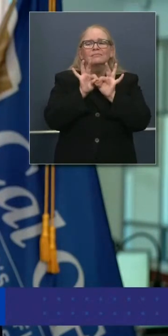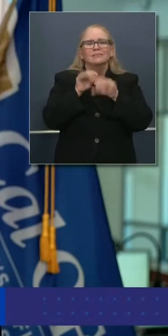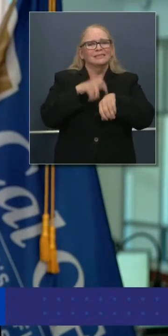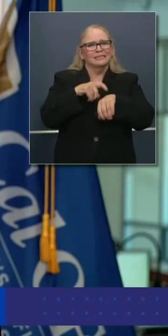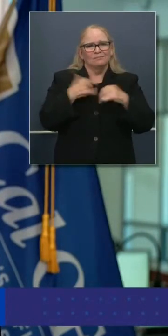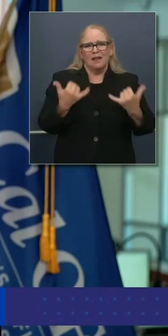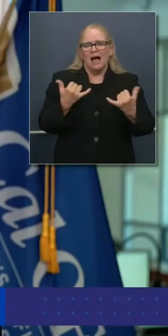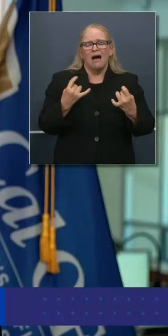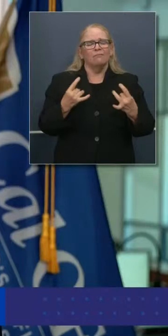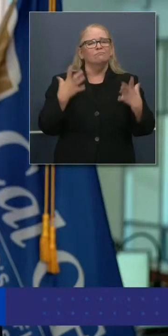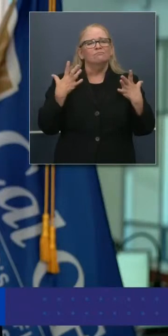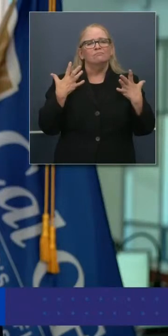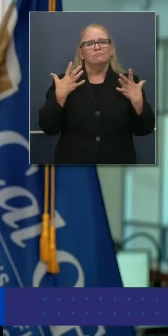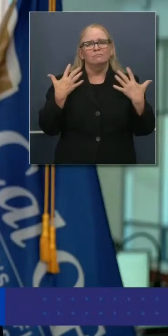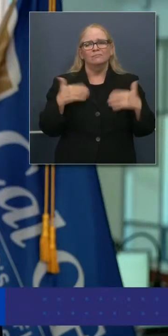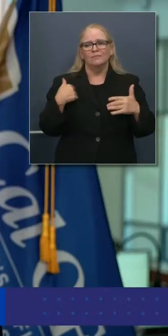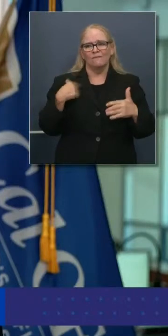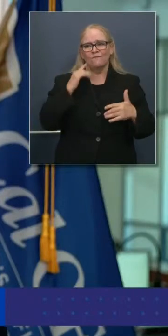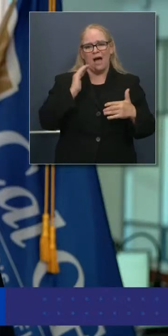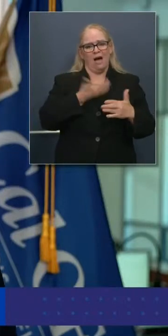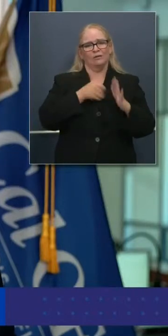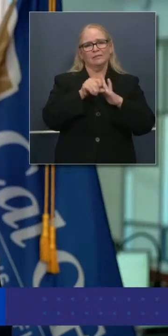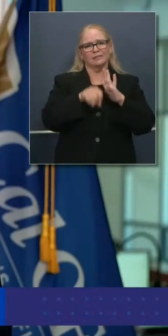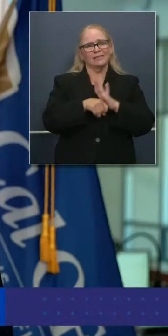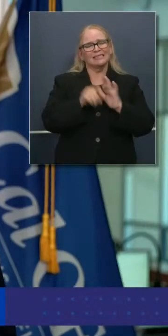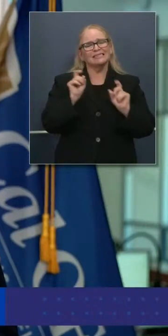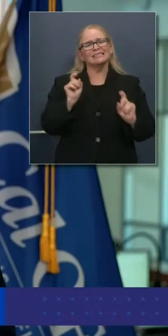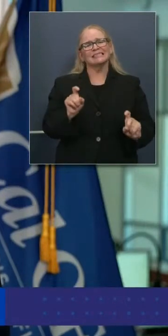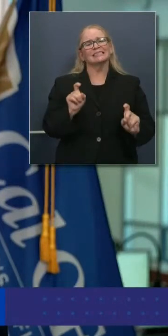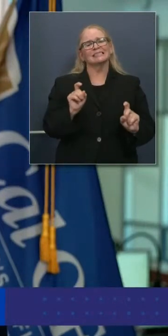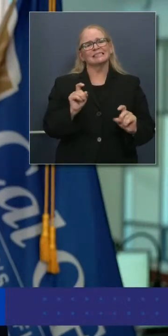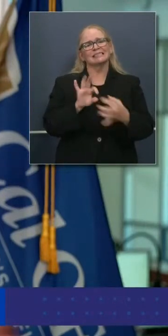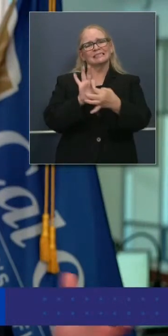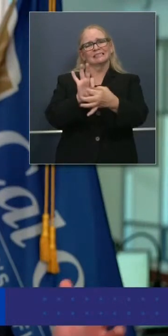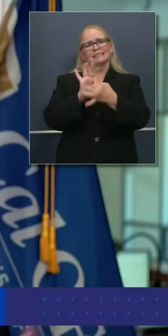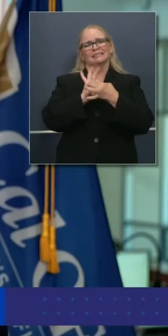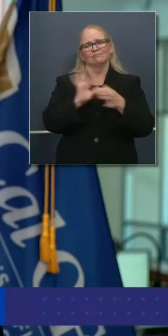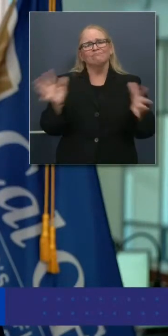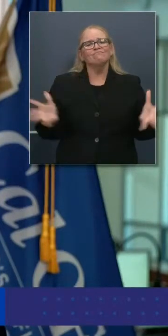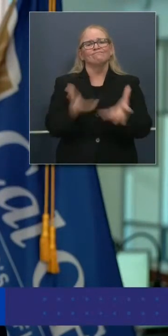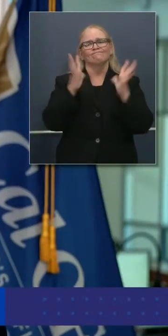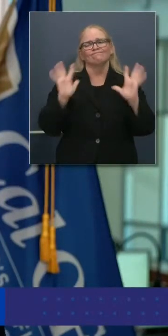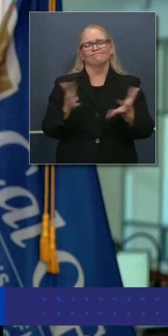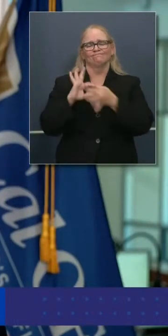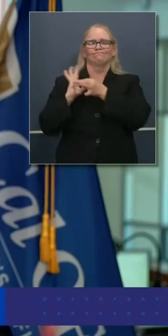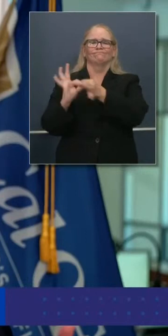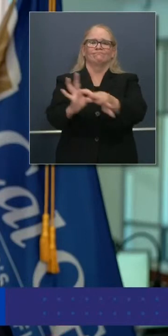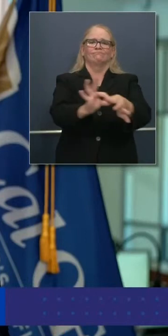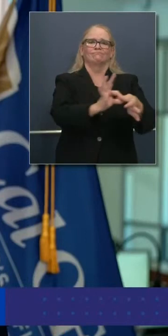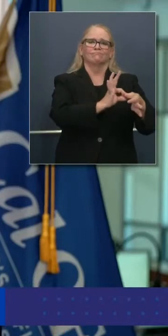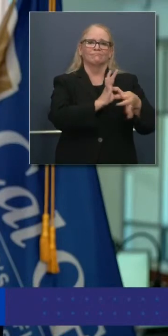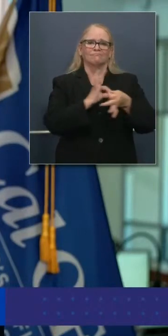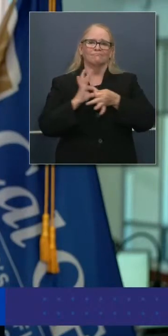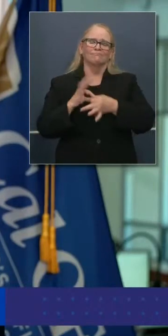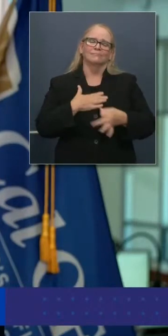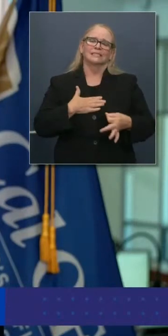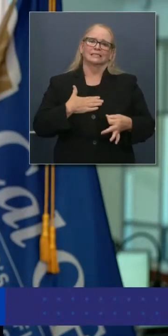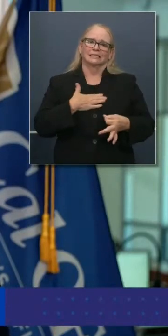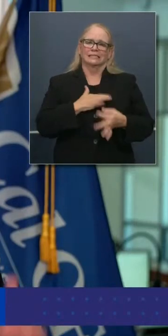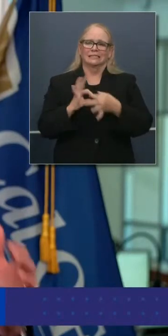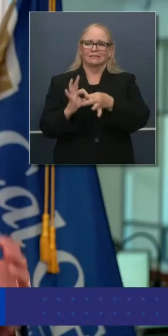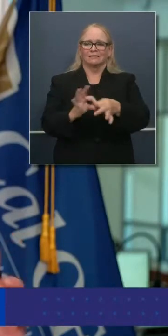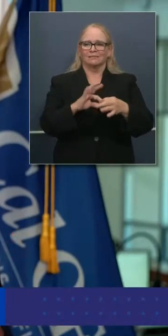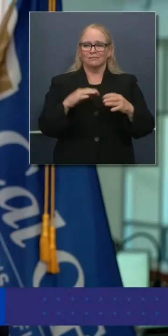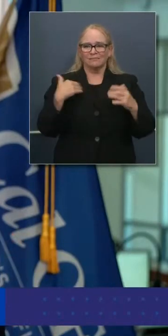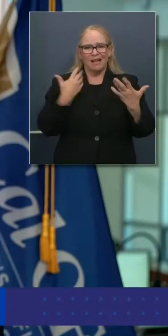time for this state to assert the kind of collective resolve that is required of a state as large as